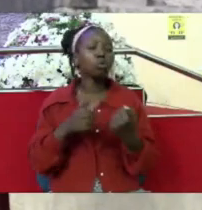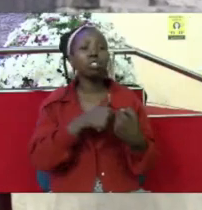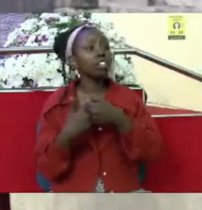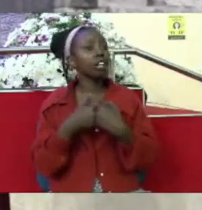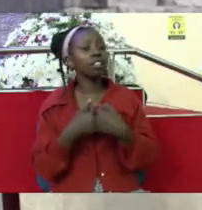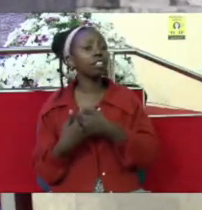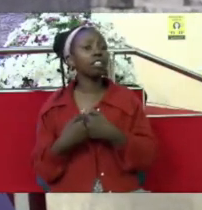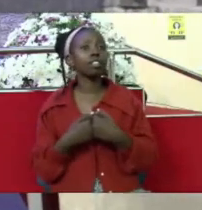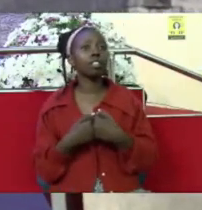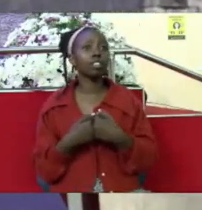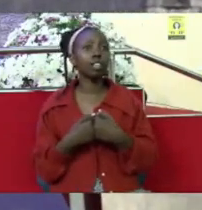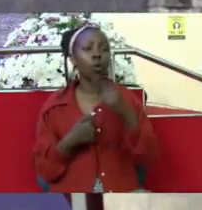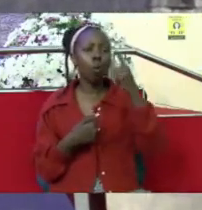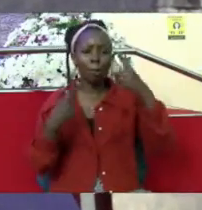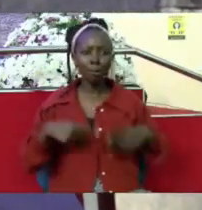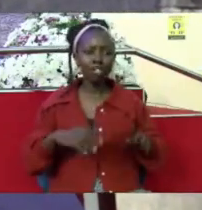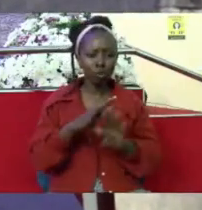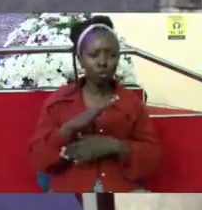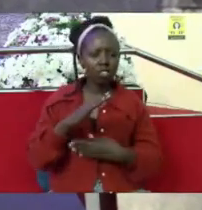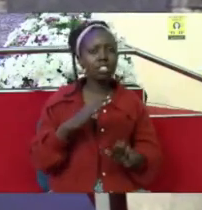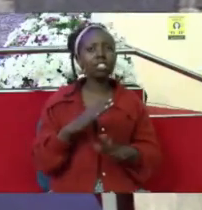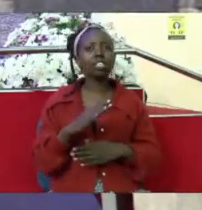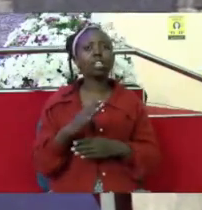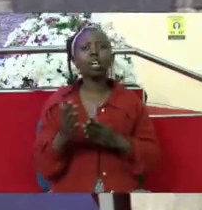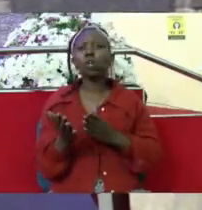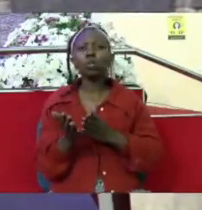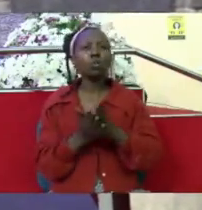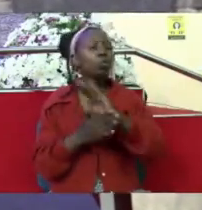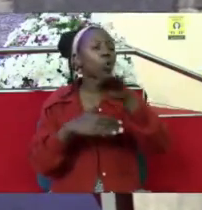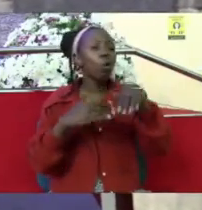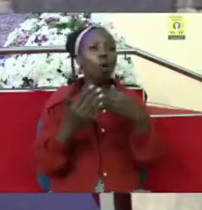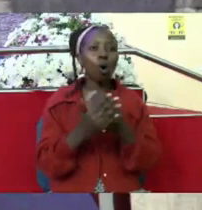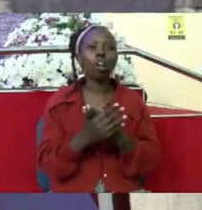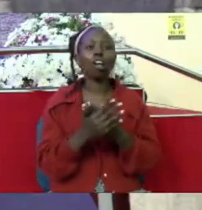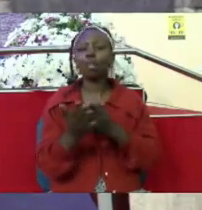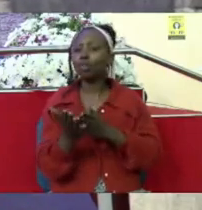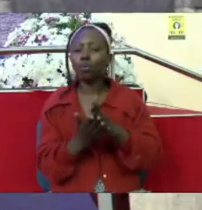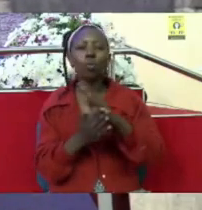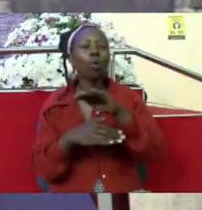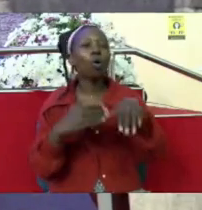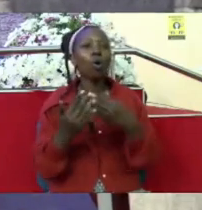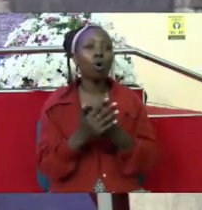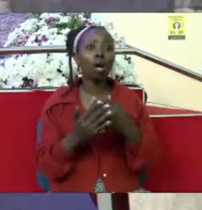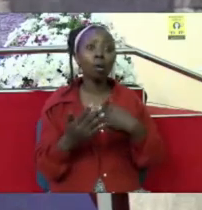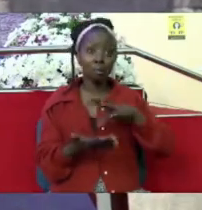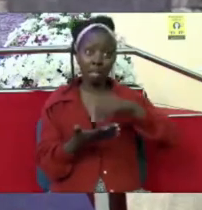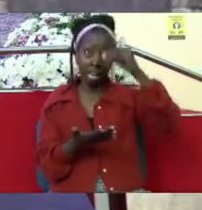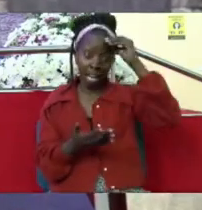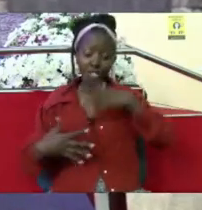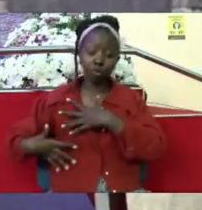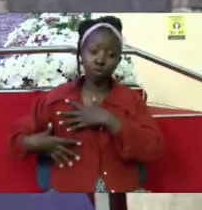hizo. One singer sang and said. Mtu akaimba wimbo akasema. Through it all. Kupitia hayo yote. Through it all. Kupitia hayo yote. I've learned to trust in